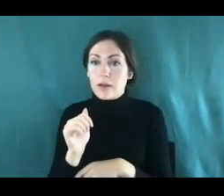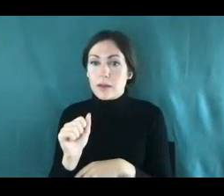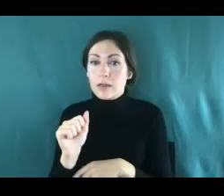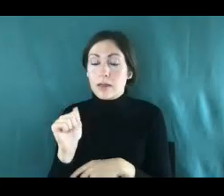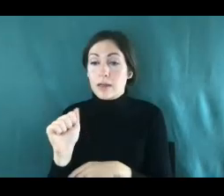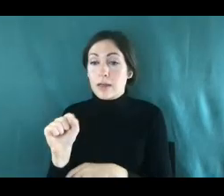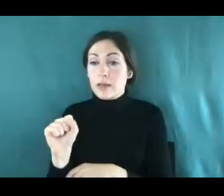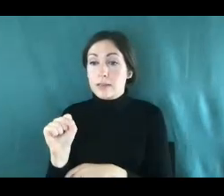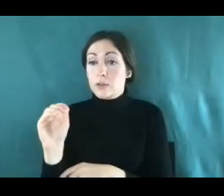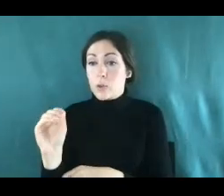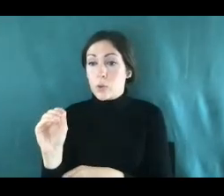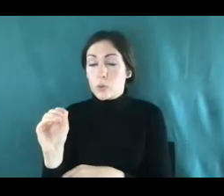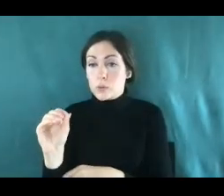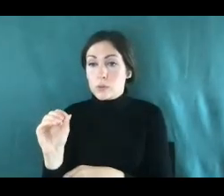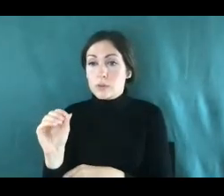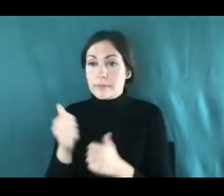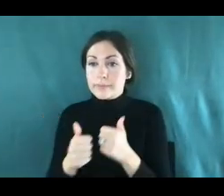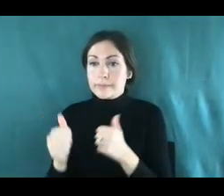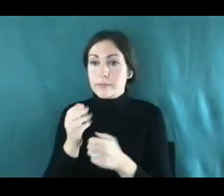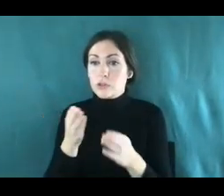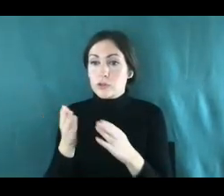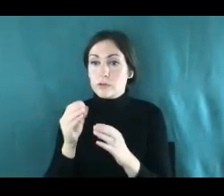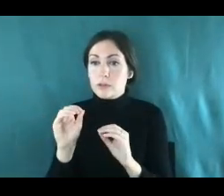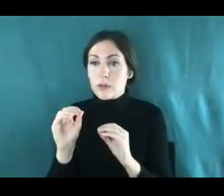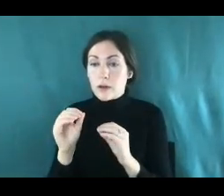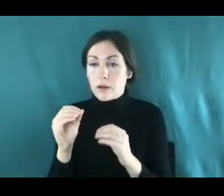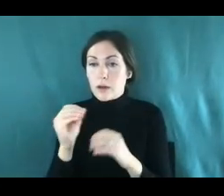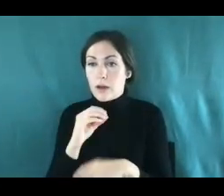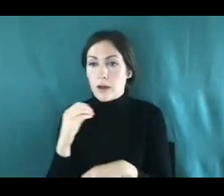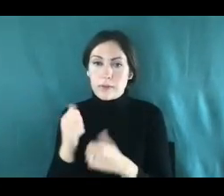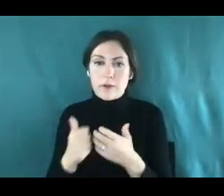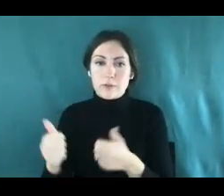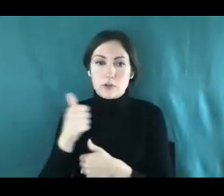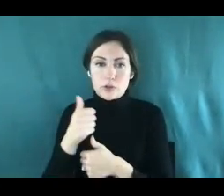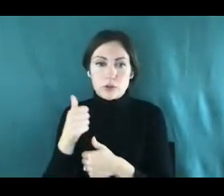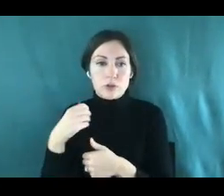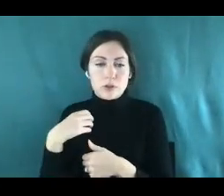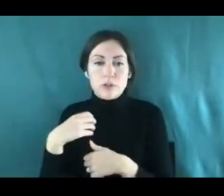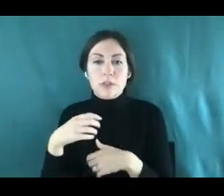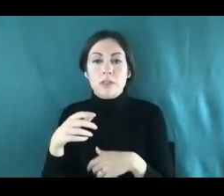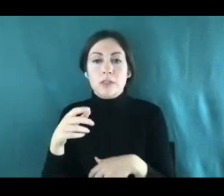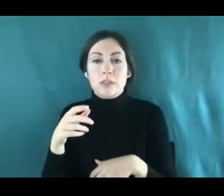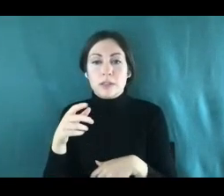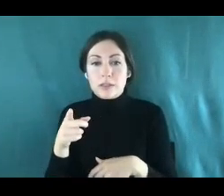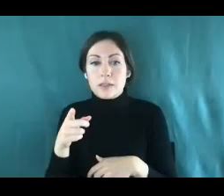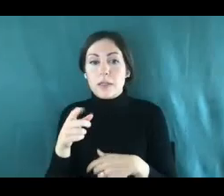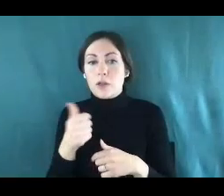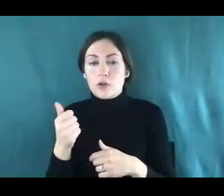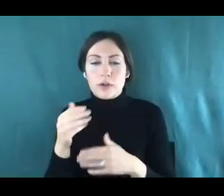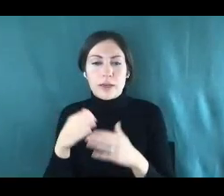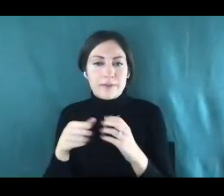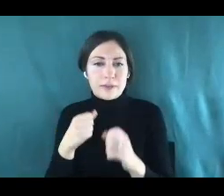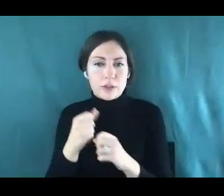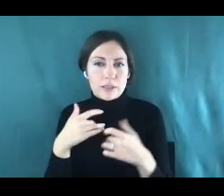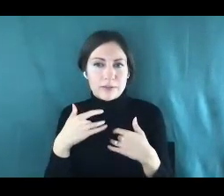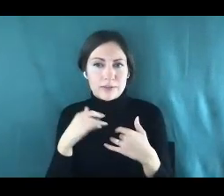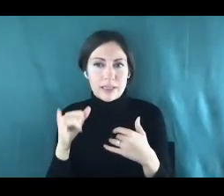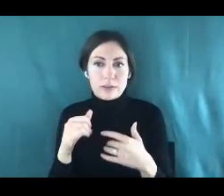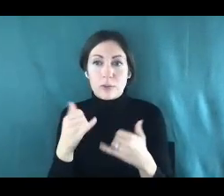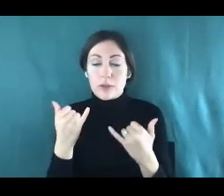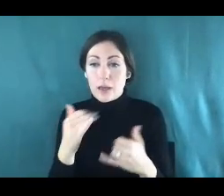Administrative Service Officers, or fiscal folk. This reflects all their year-end activities. So we are now up to date